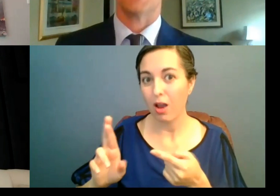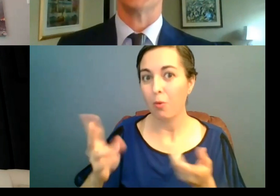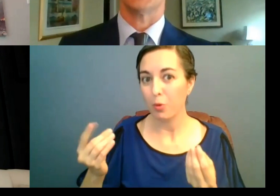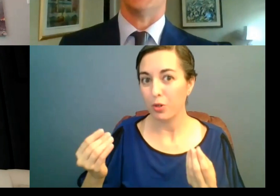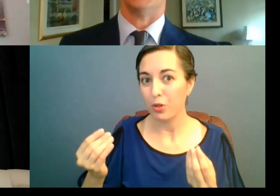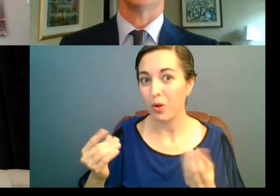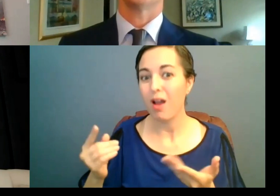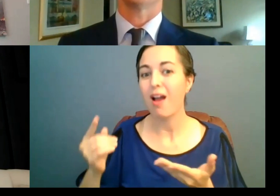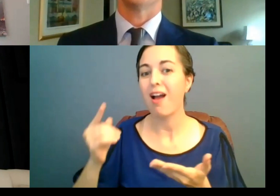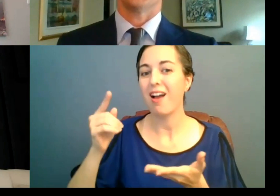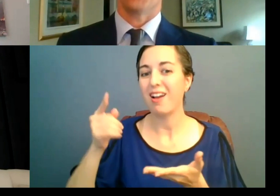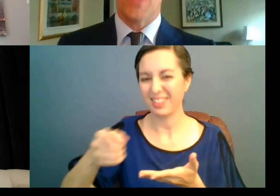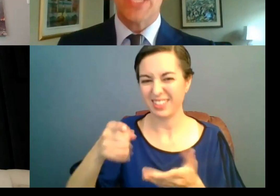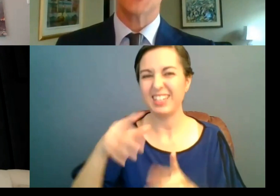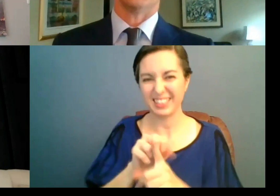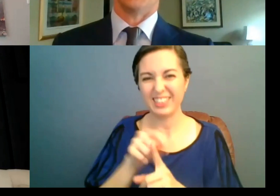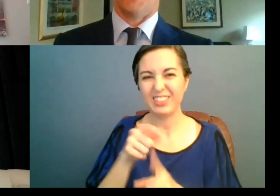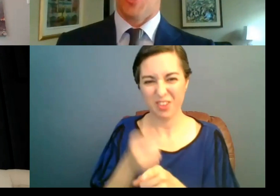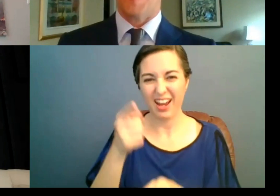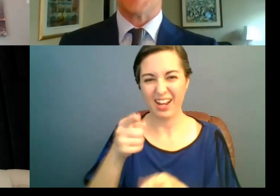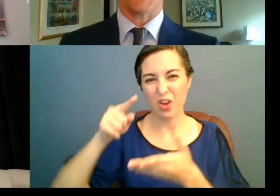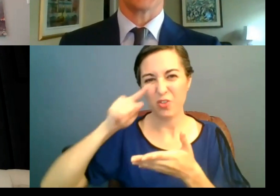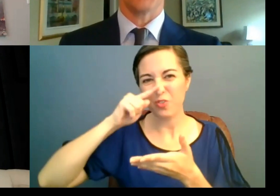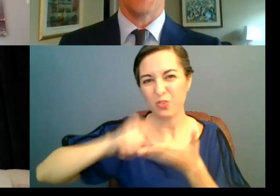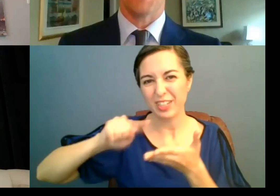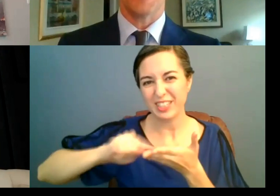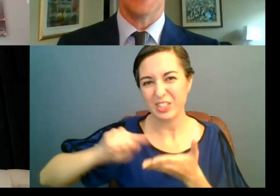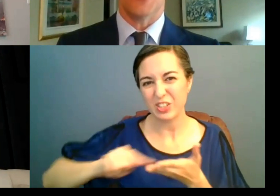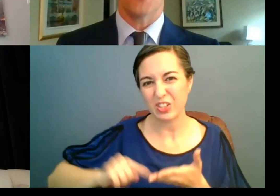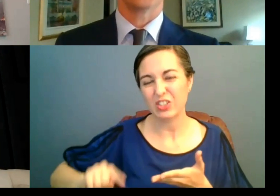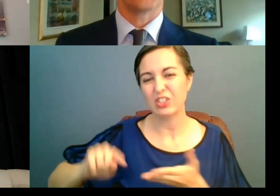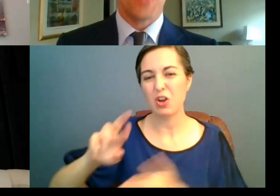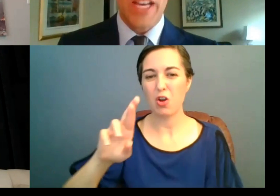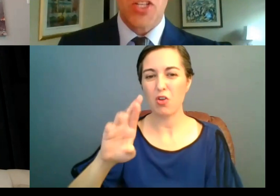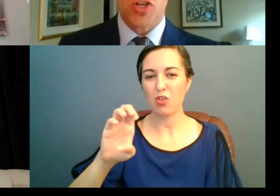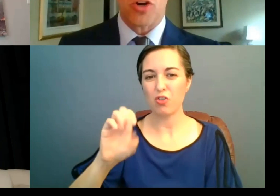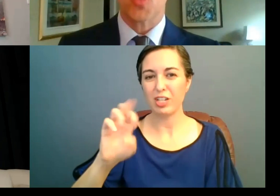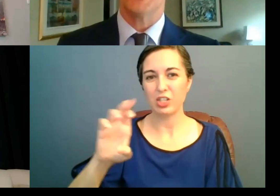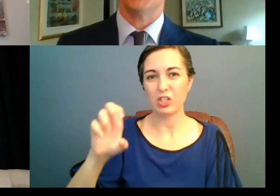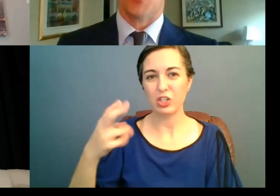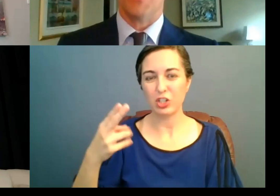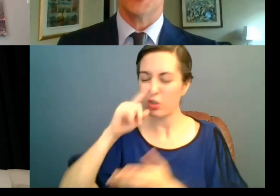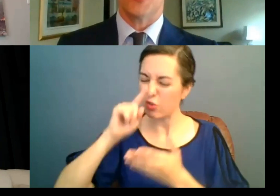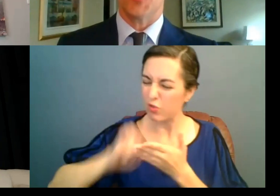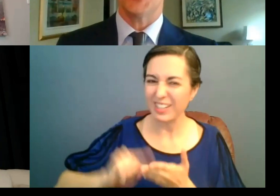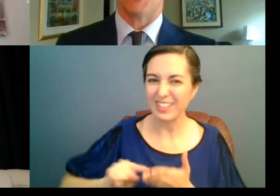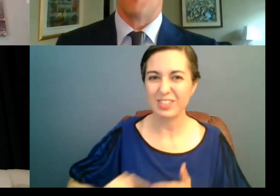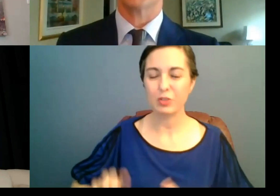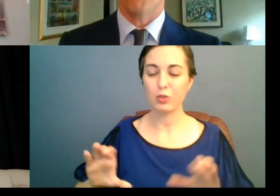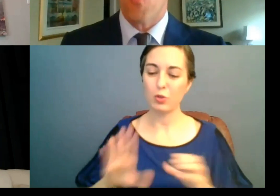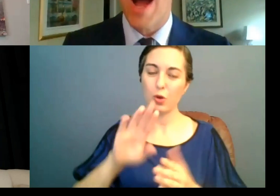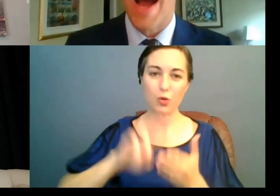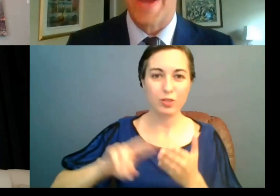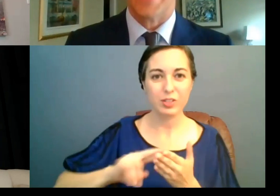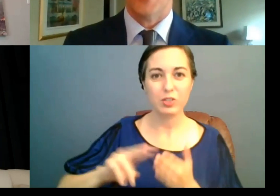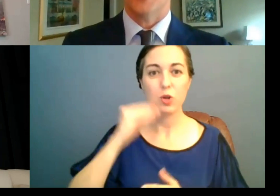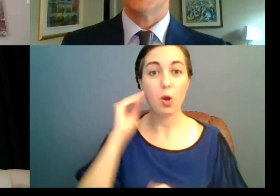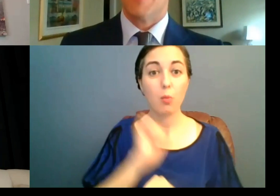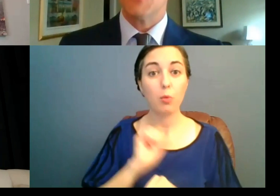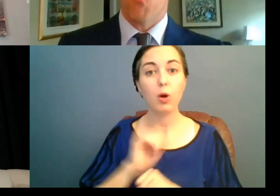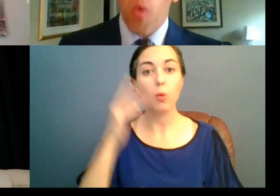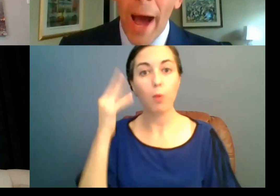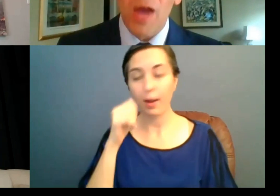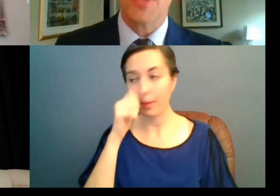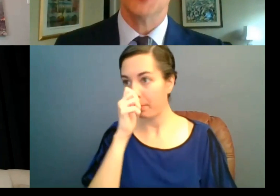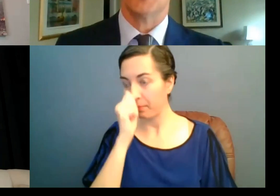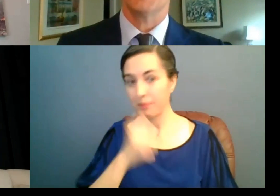Ms. Gutierrez said it. Research. Look at all these folks who know the deal. Research. We do our research. We do our homework. Why?